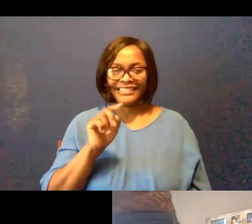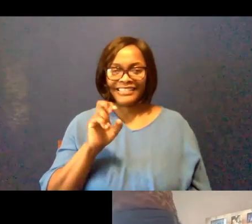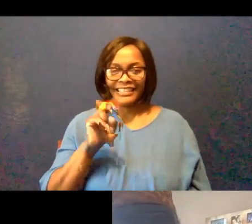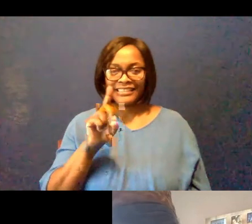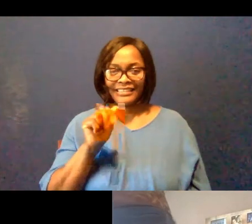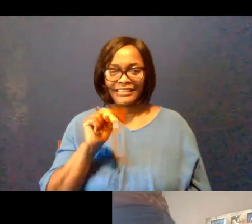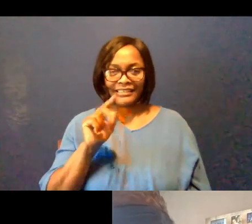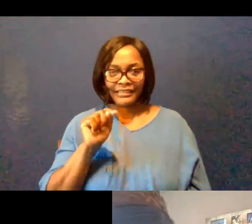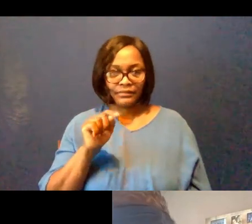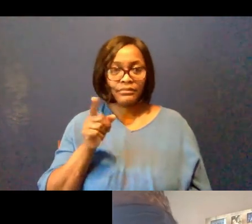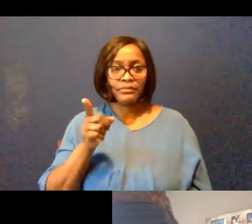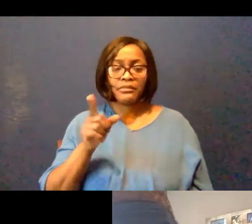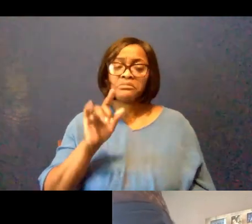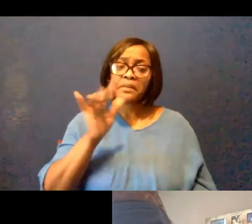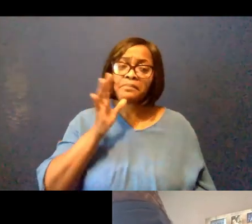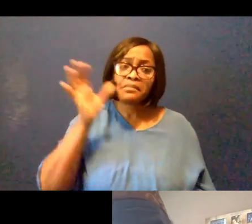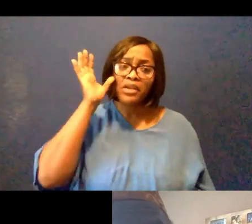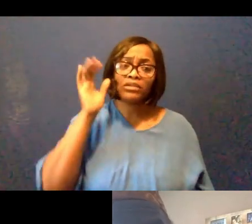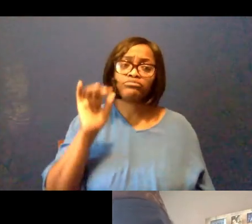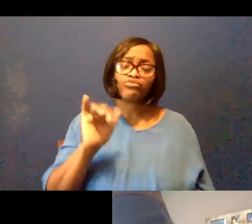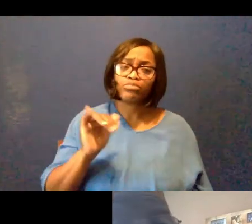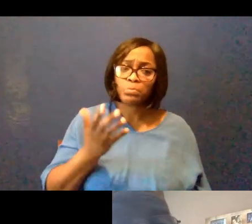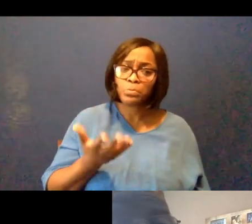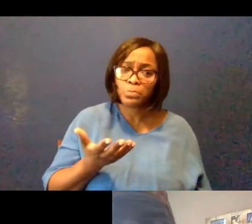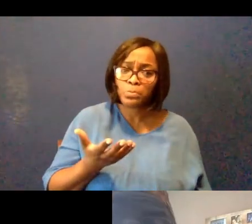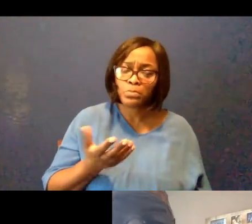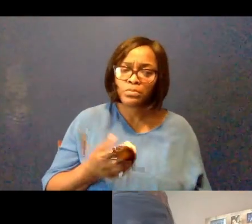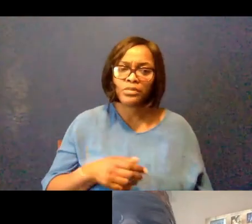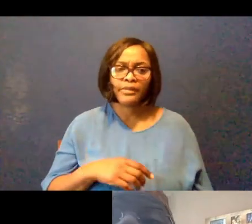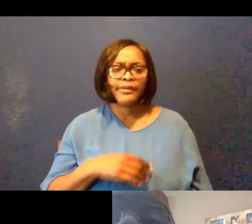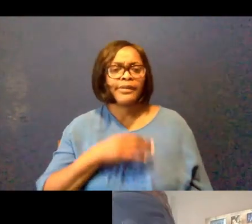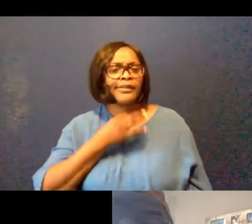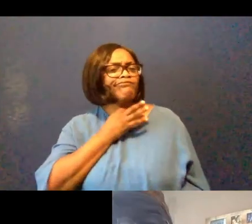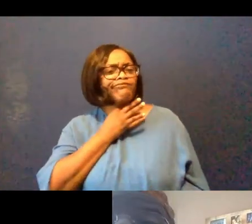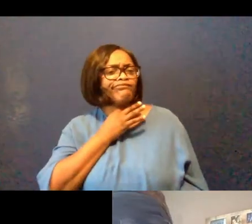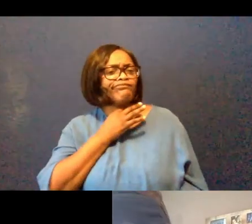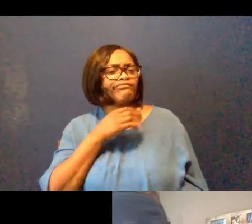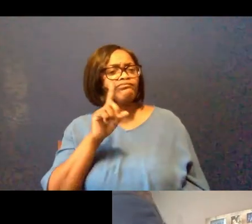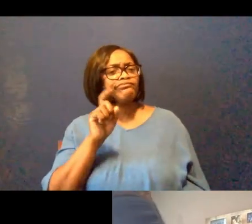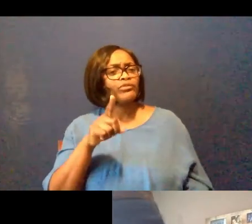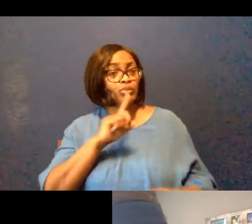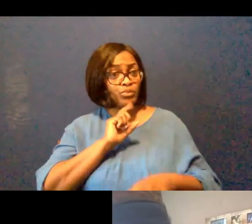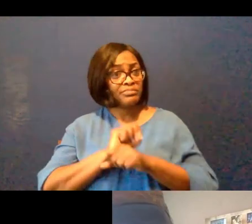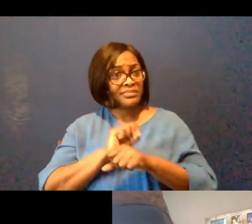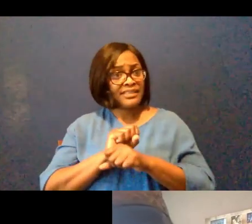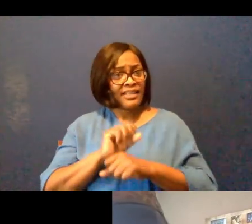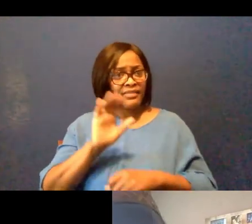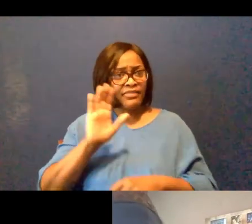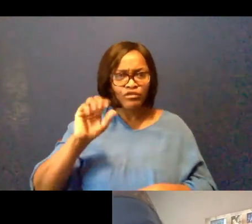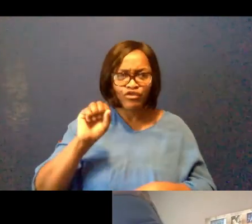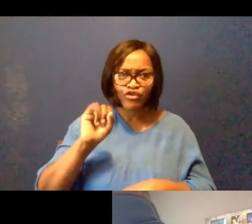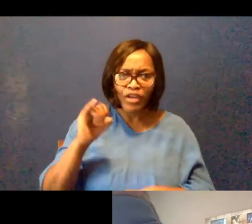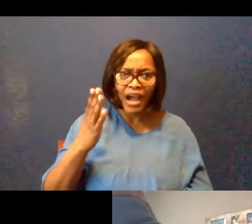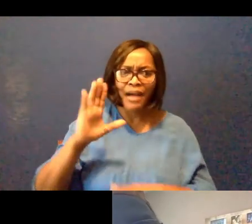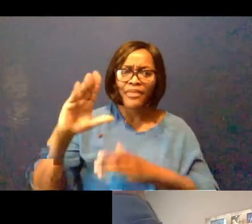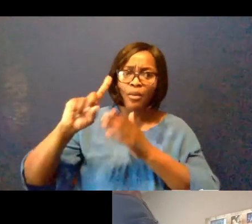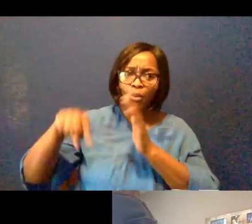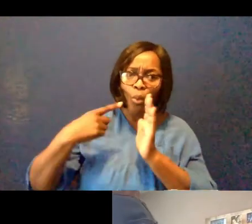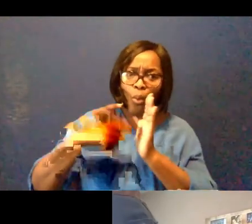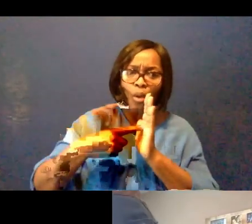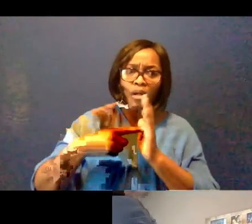unfortunate that this is still going on, and